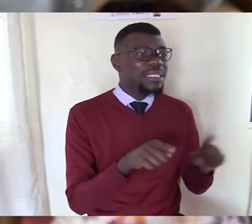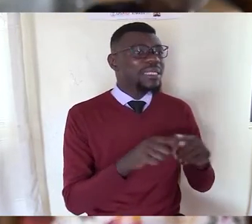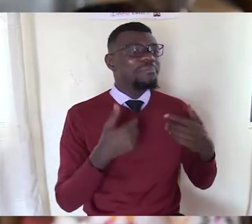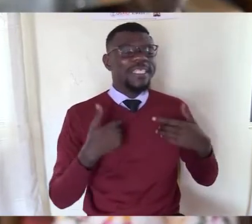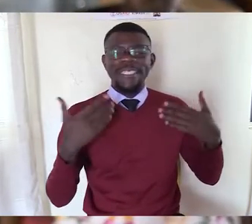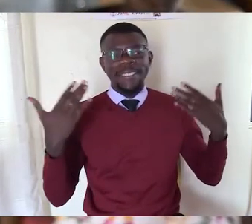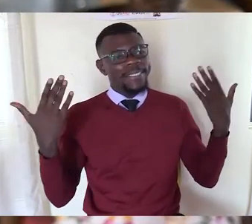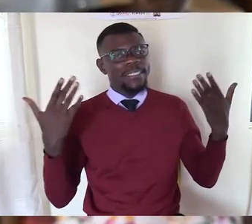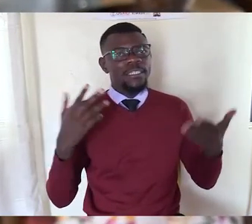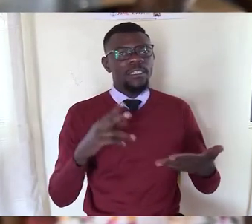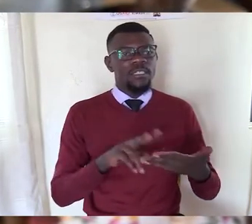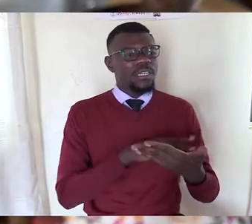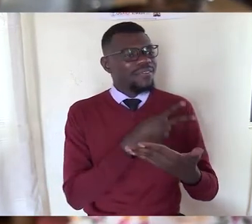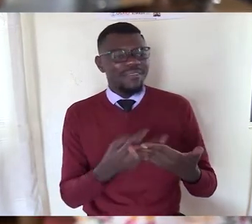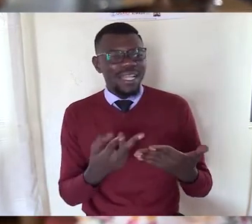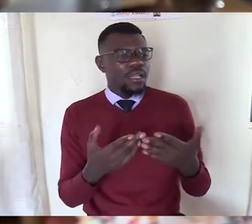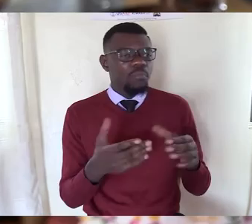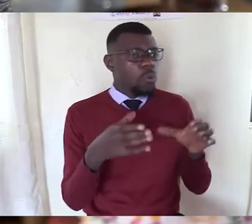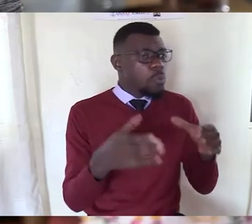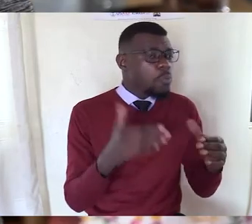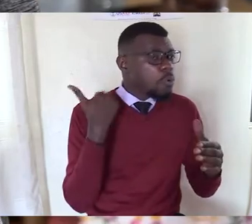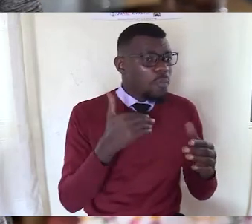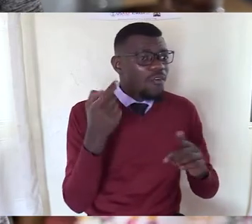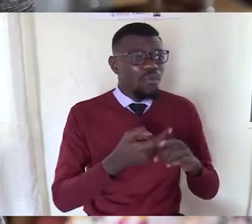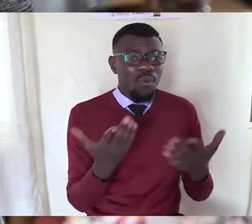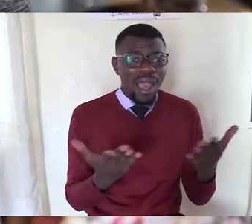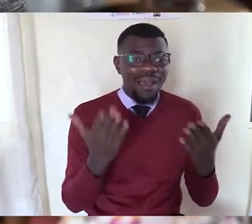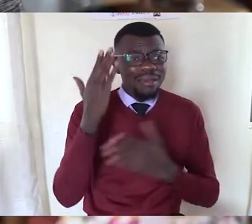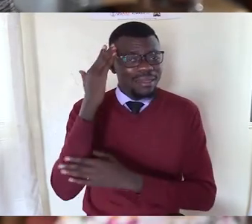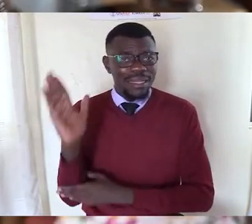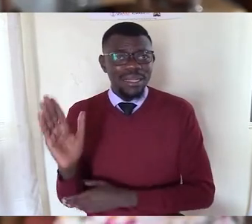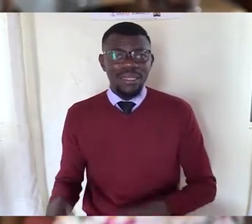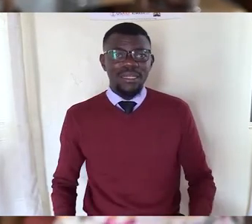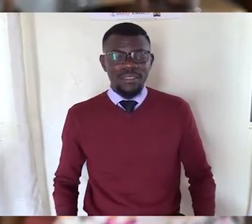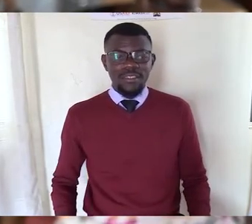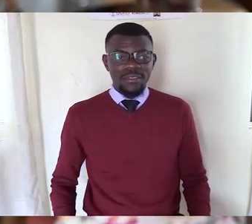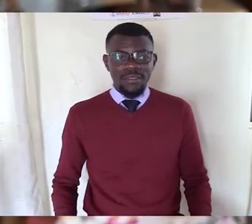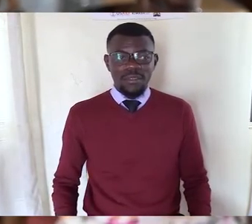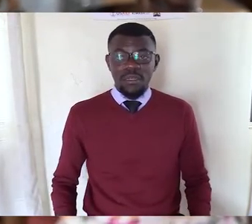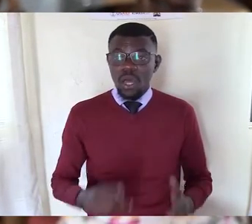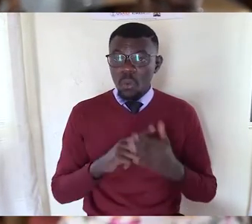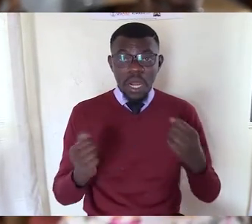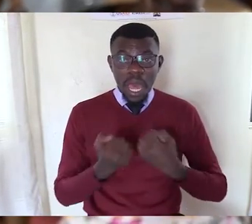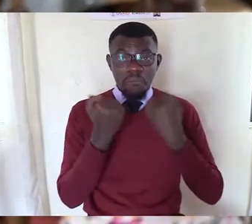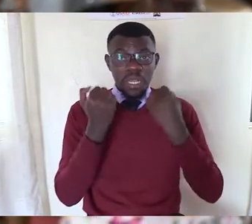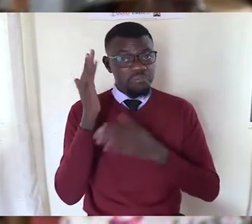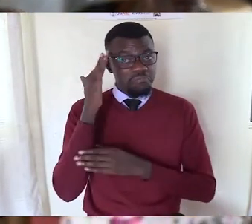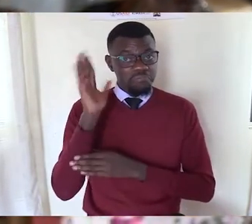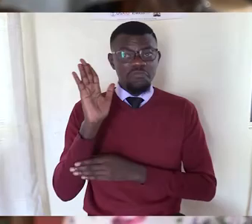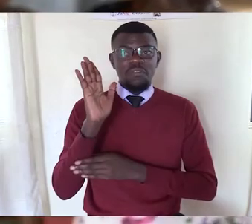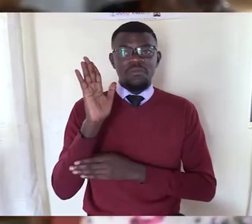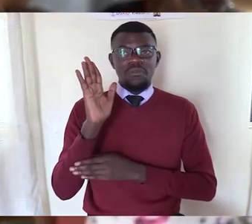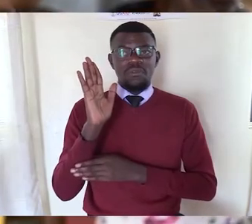tulishindwa, hawa watu wametolewa wapi? Ni kama ata hatukuwa tunaelezwa, wanakuja kufanya kazi